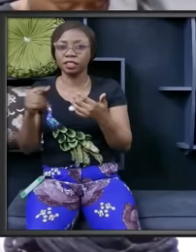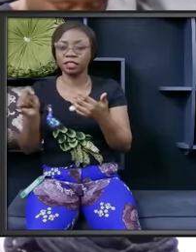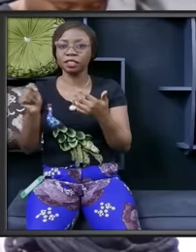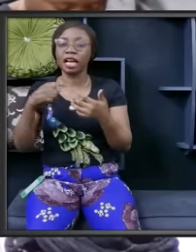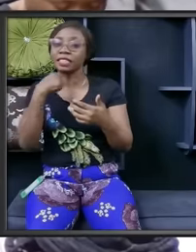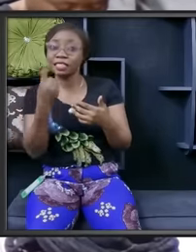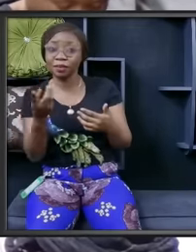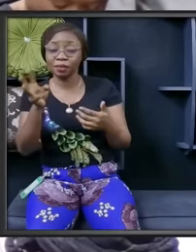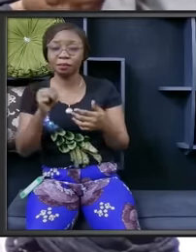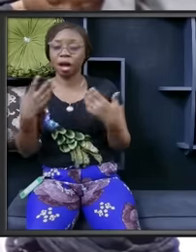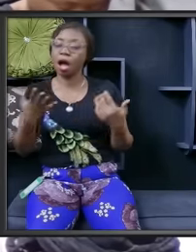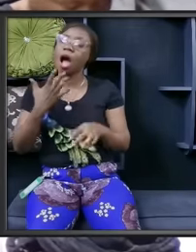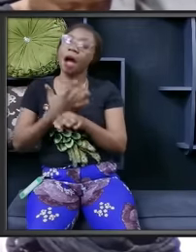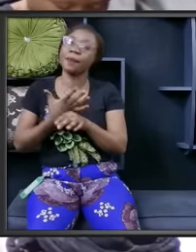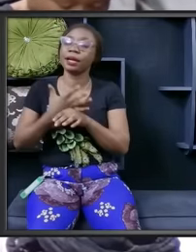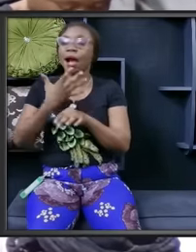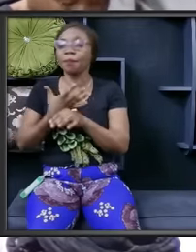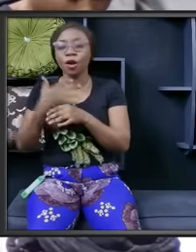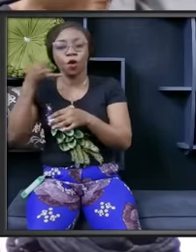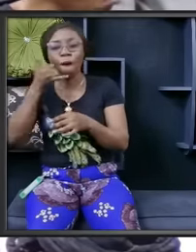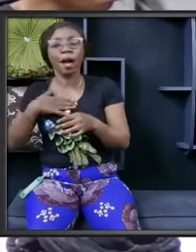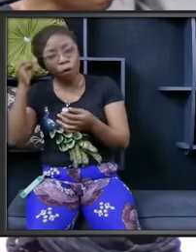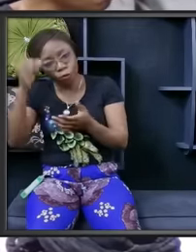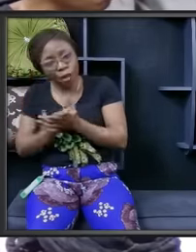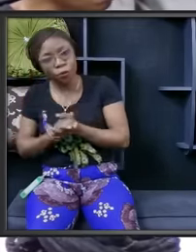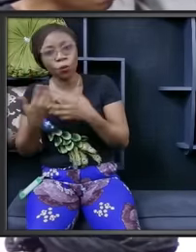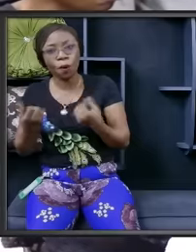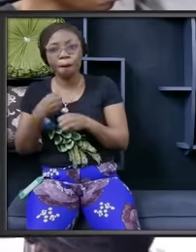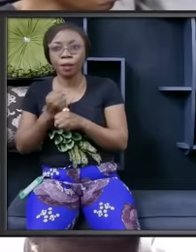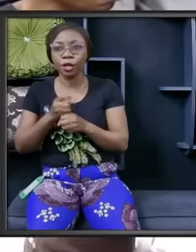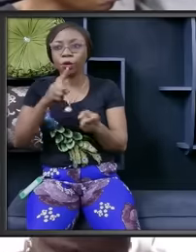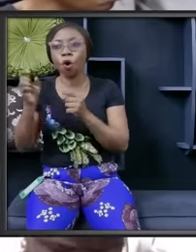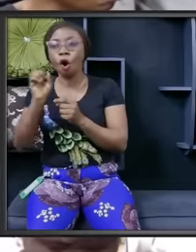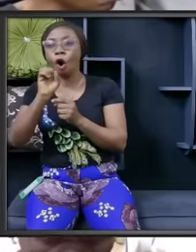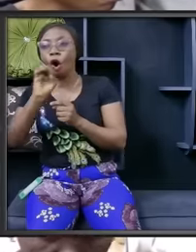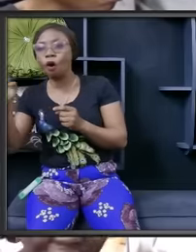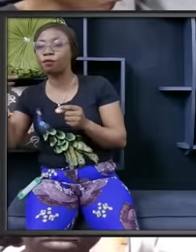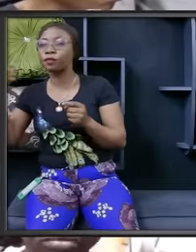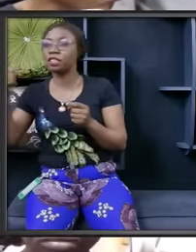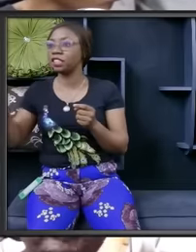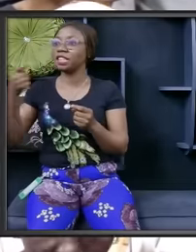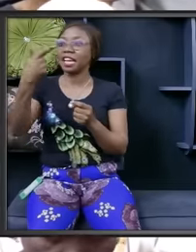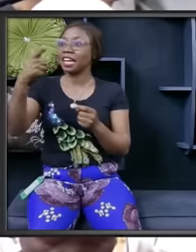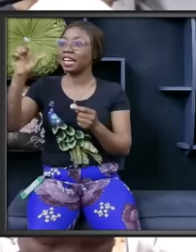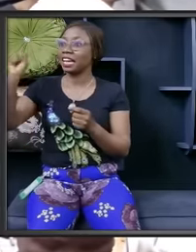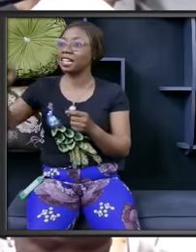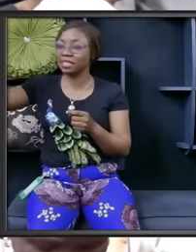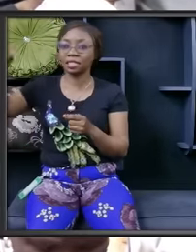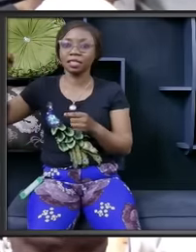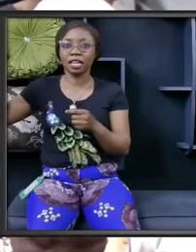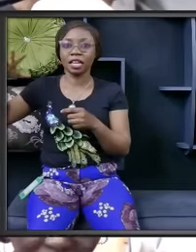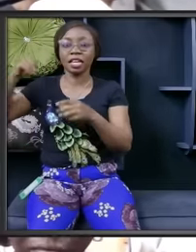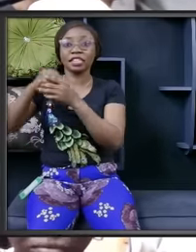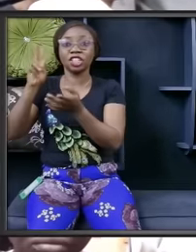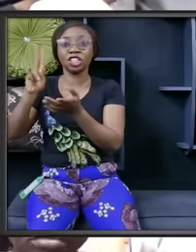I tell them, say, I beg, make una call my husband do. Make him go off fire for kitchen. Say, before he come burn